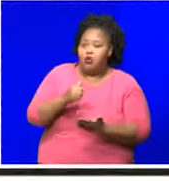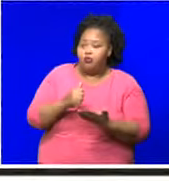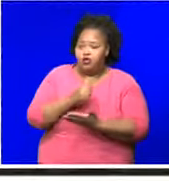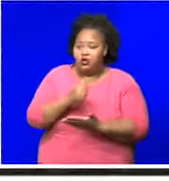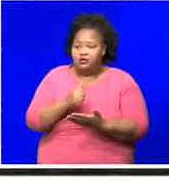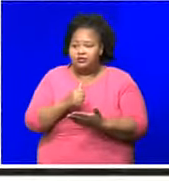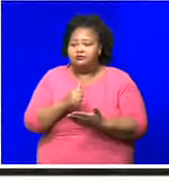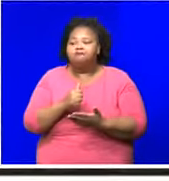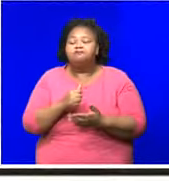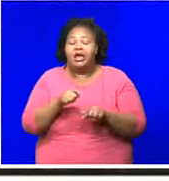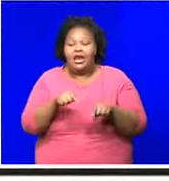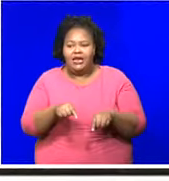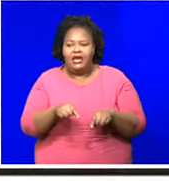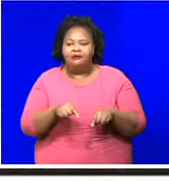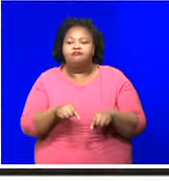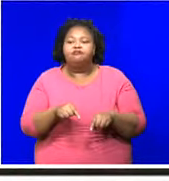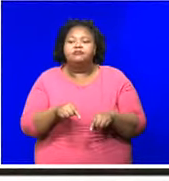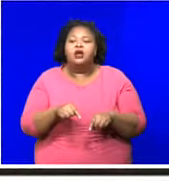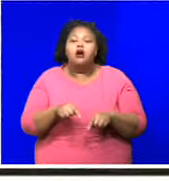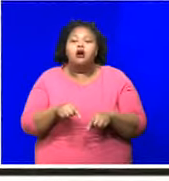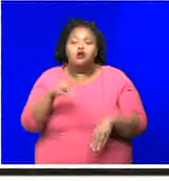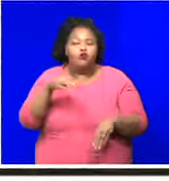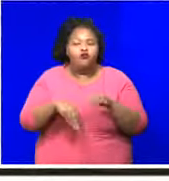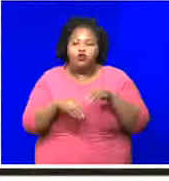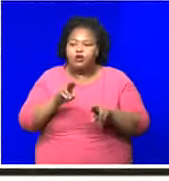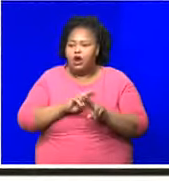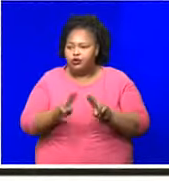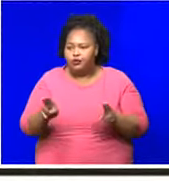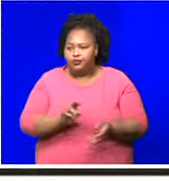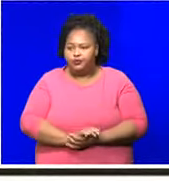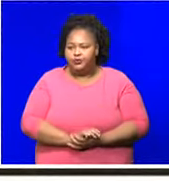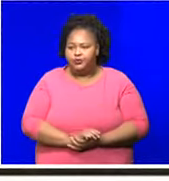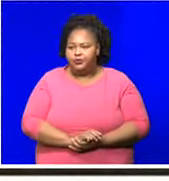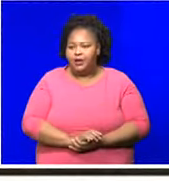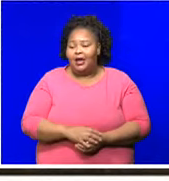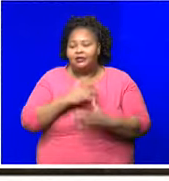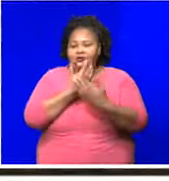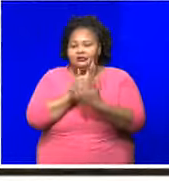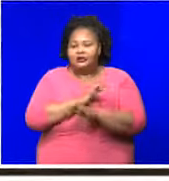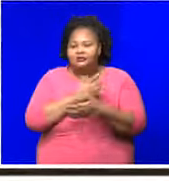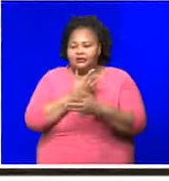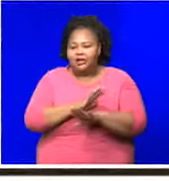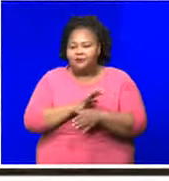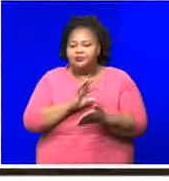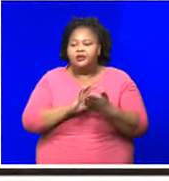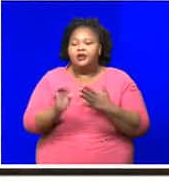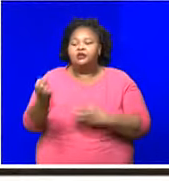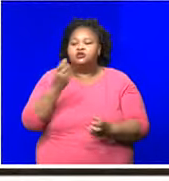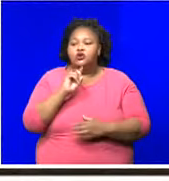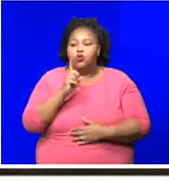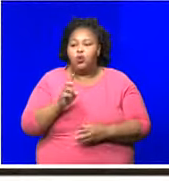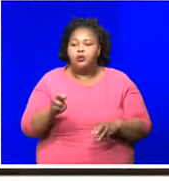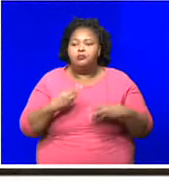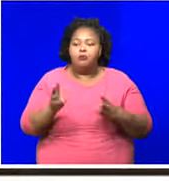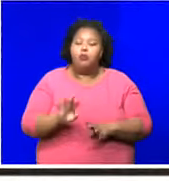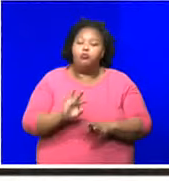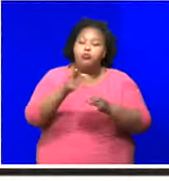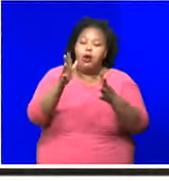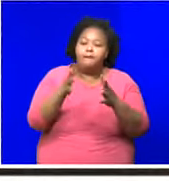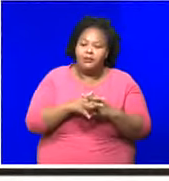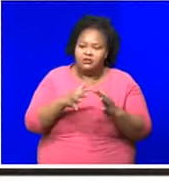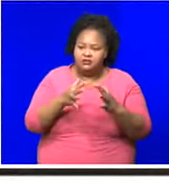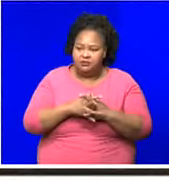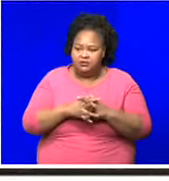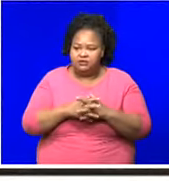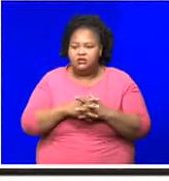The civic and voter education was at Shiselweni 1 this past weekend, where residents were educated on the voting process and everything to do with